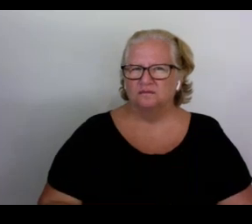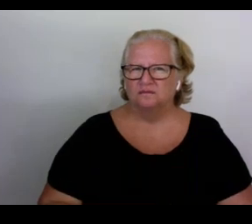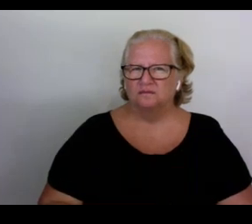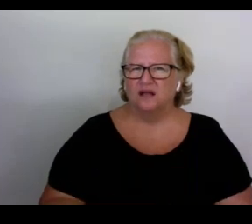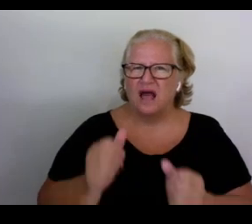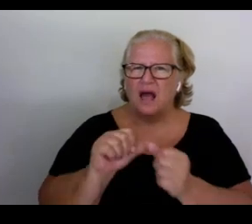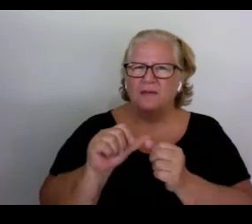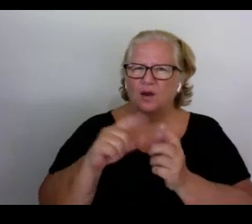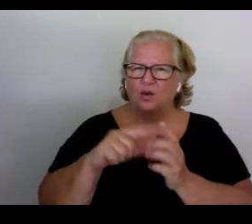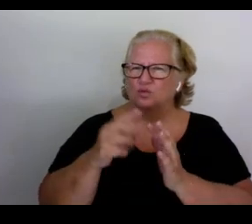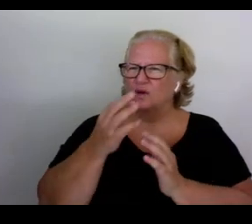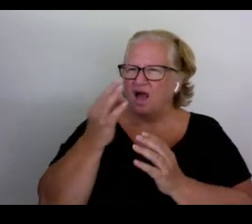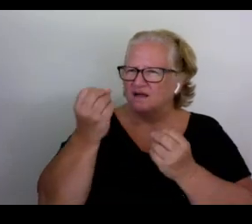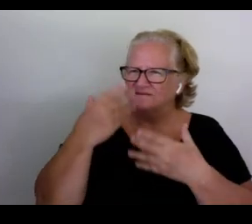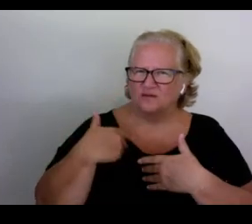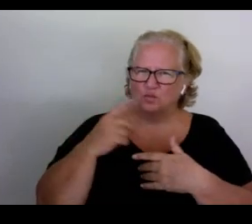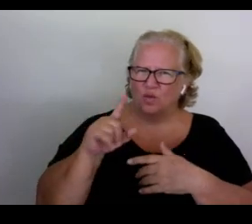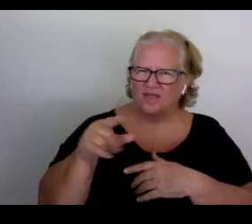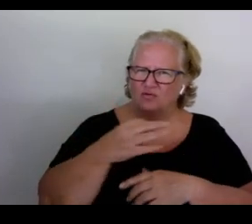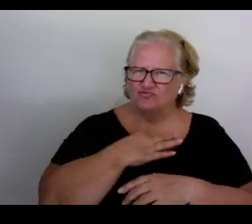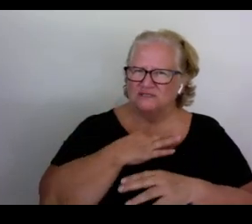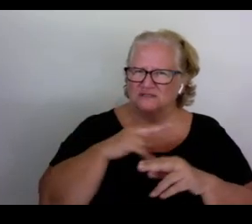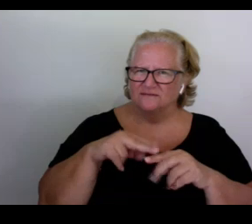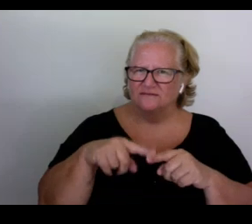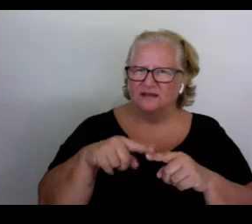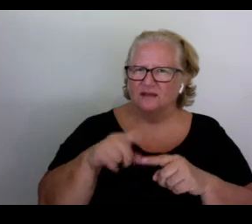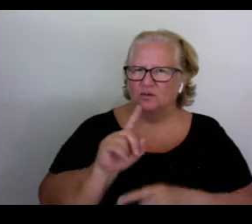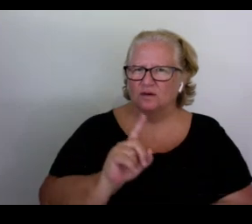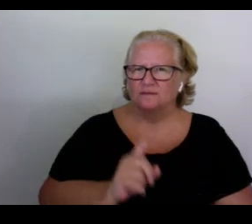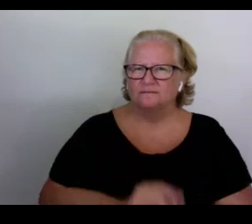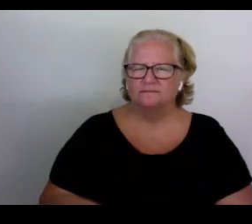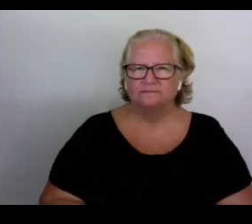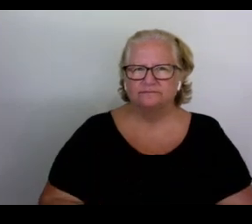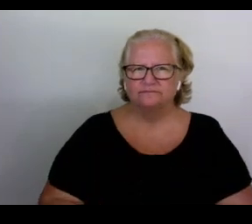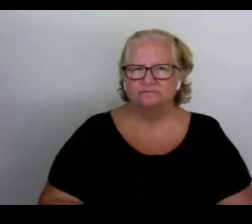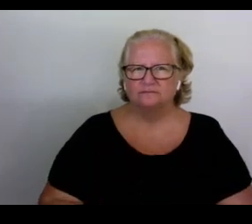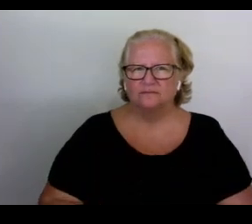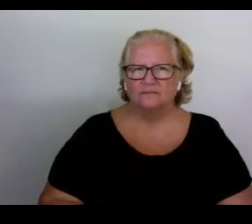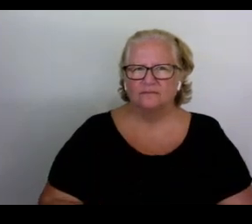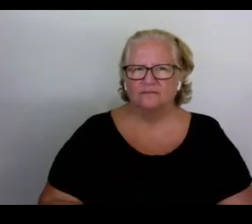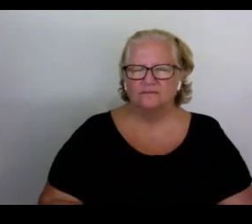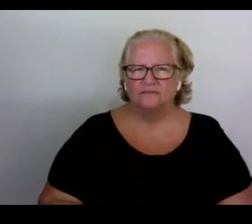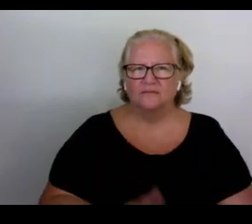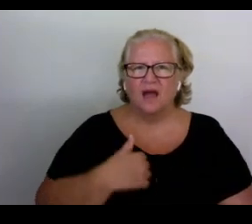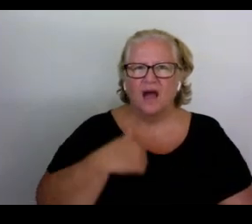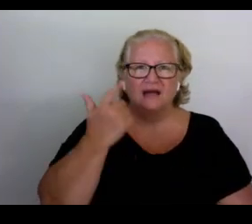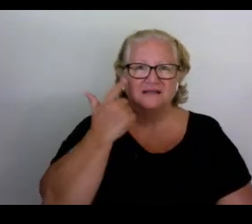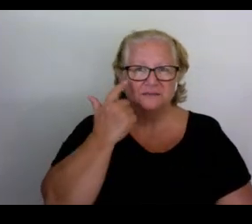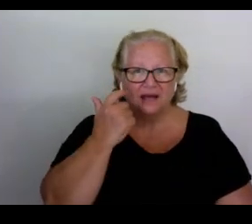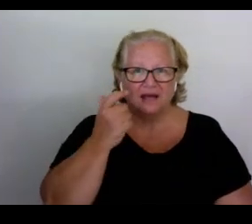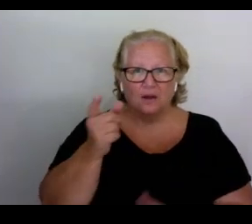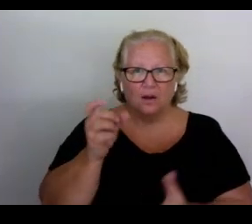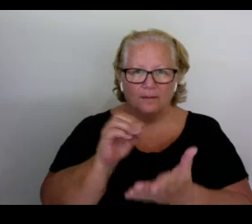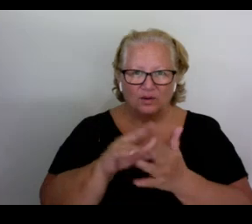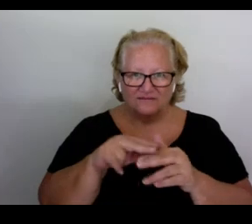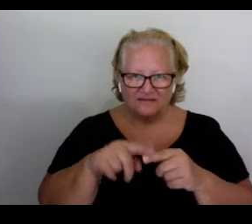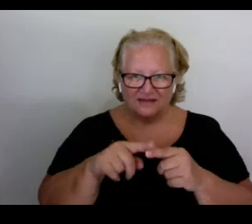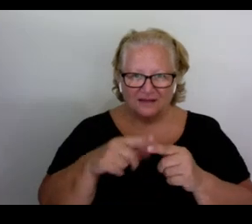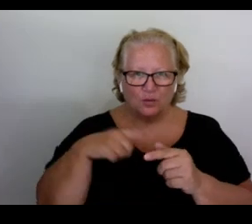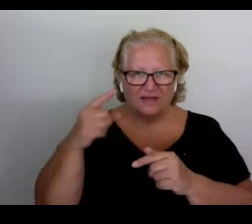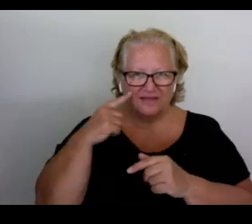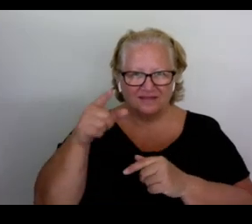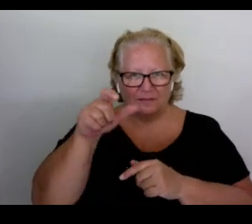around what that risk fee is. I suspect they've put a fee in there because they think the person is at